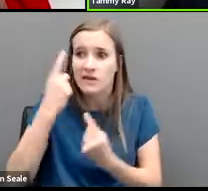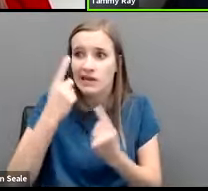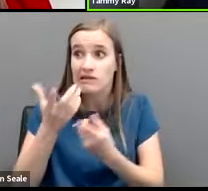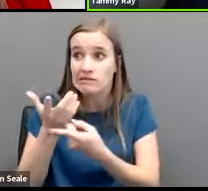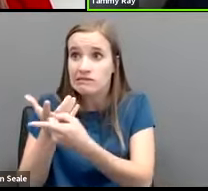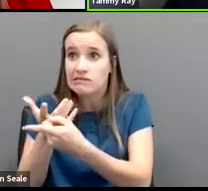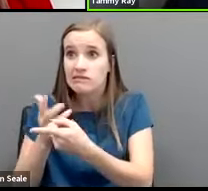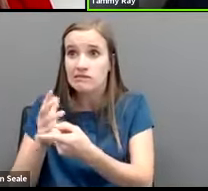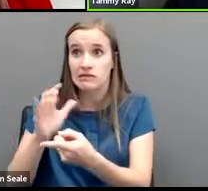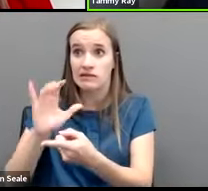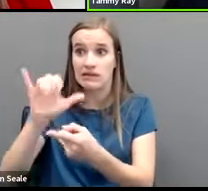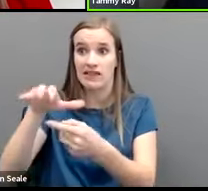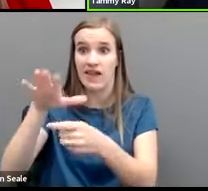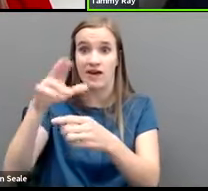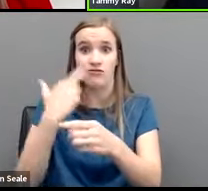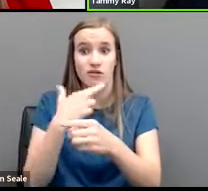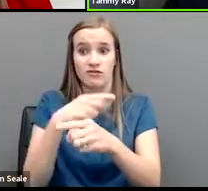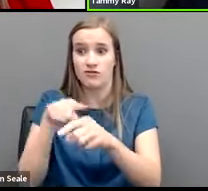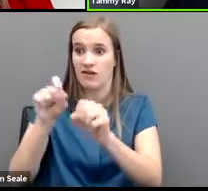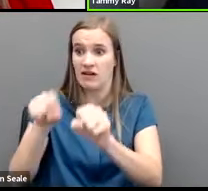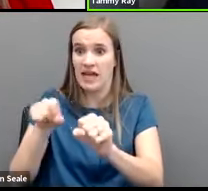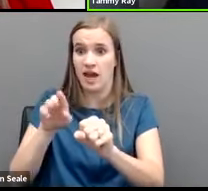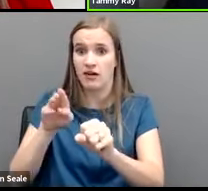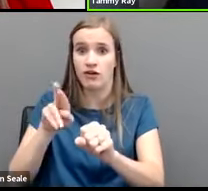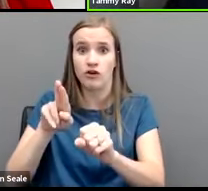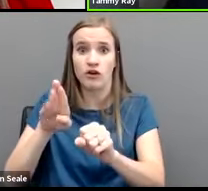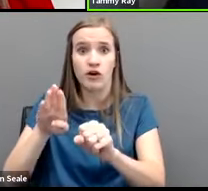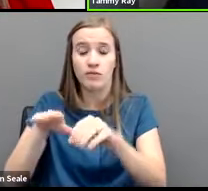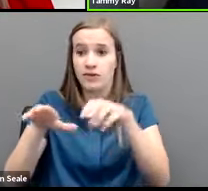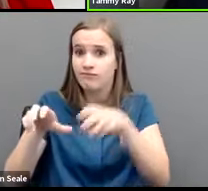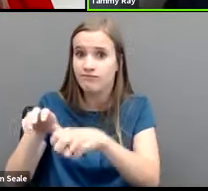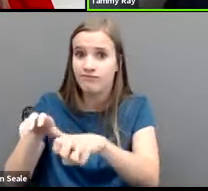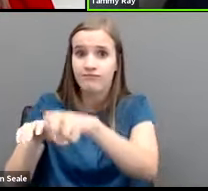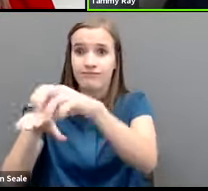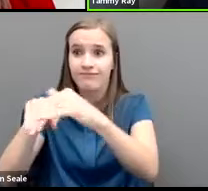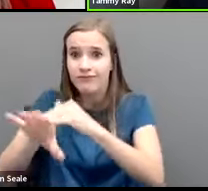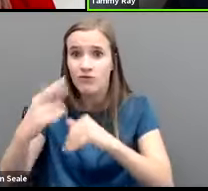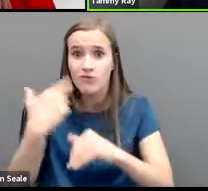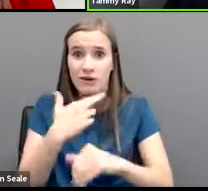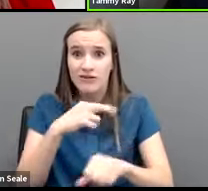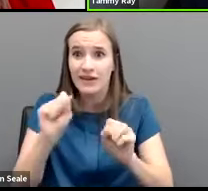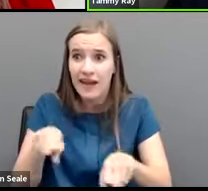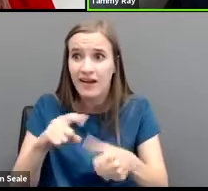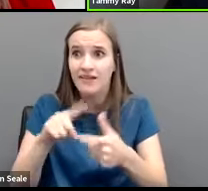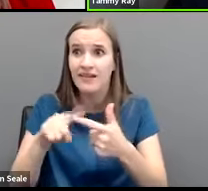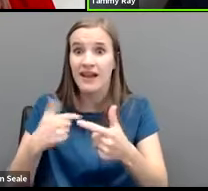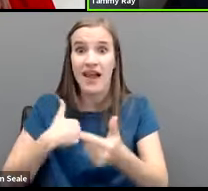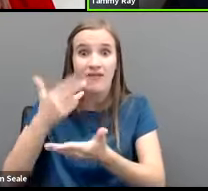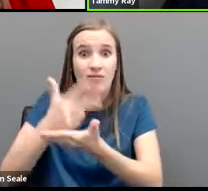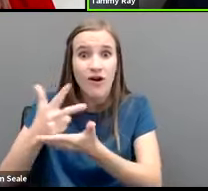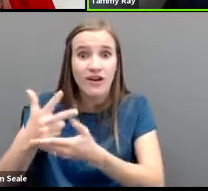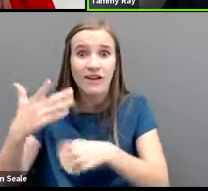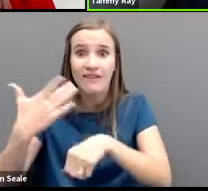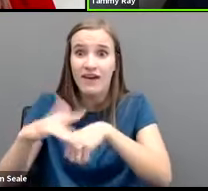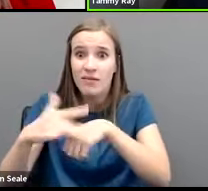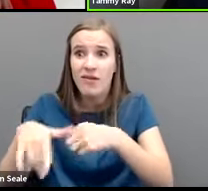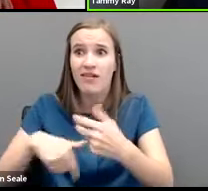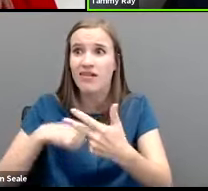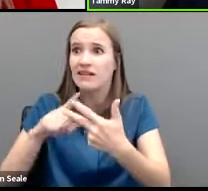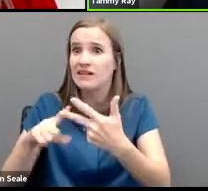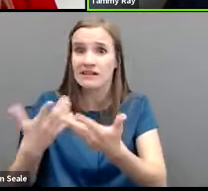curb cut? Are we going to be able to get Molly in her chair up over the curb? How are we going to get Molly to the beach? You know,